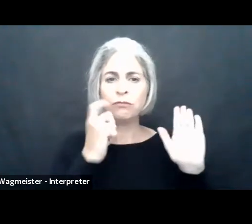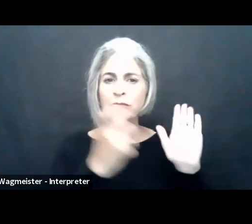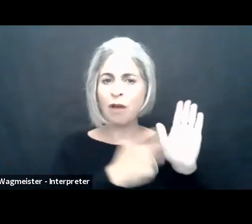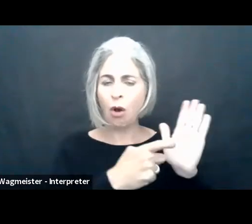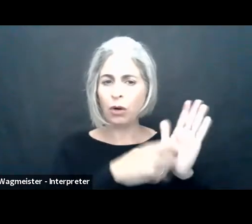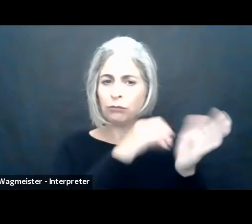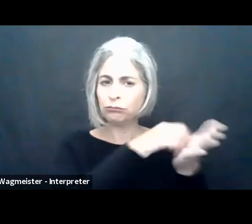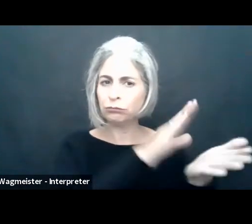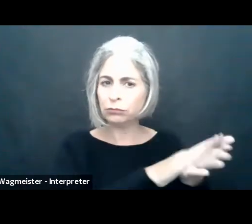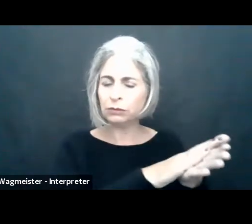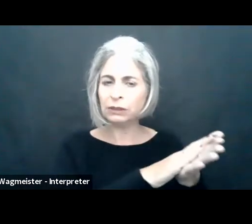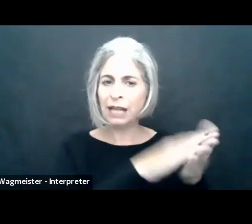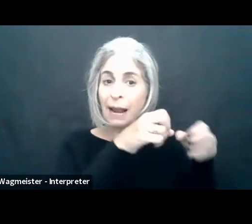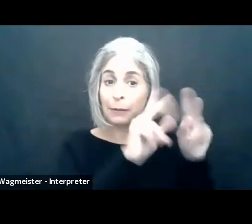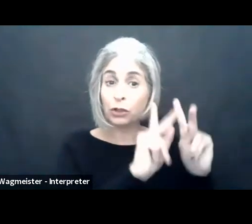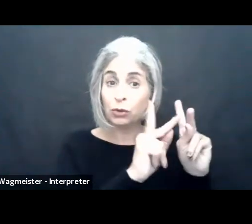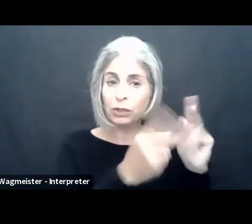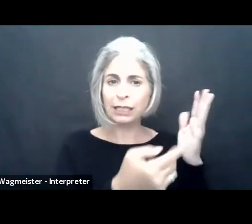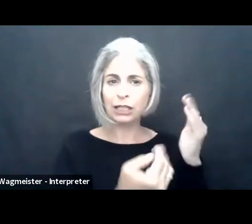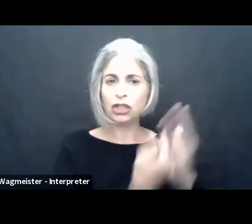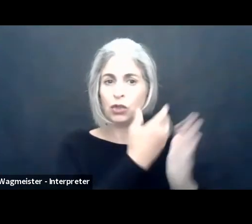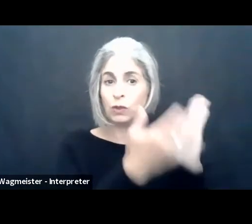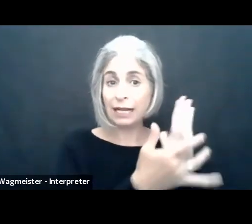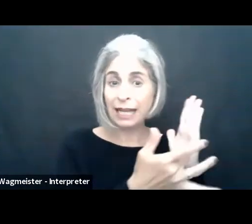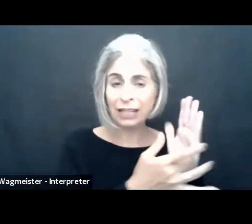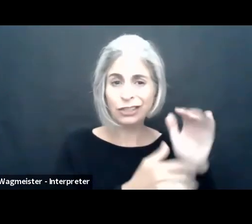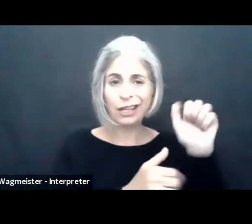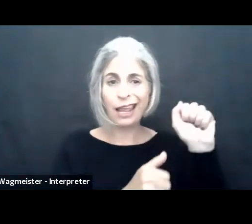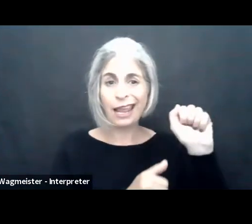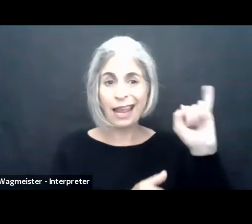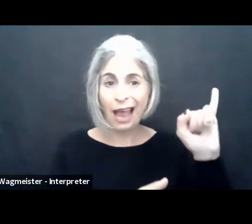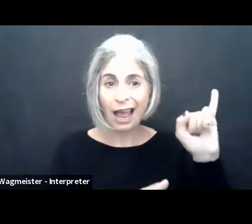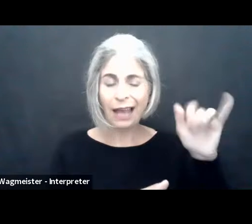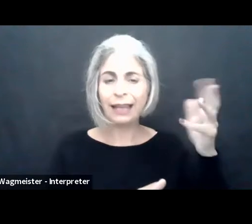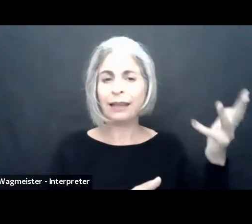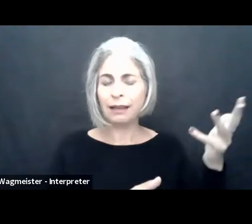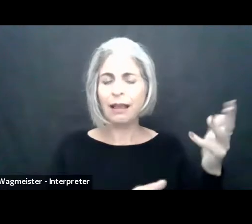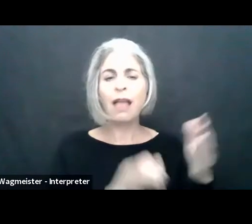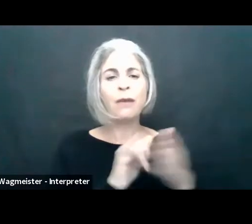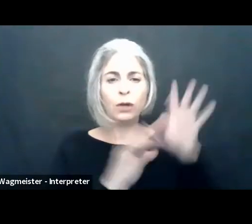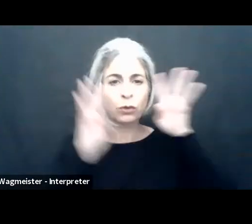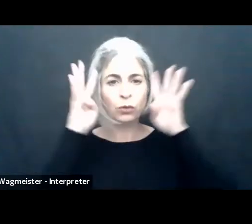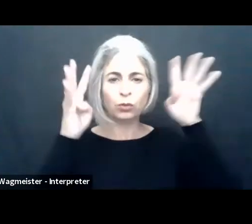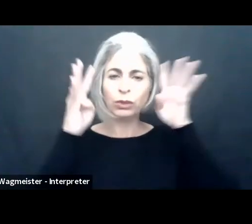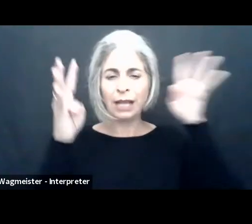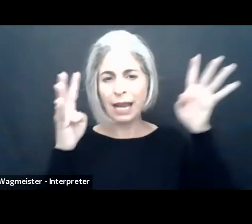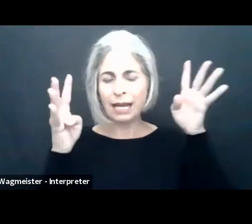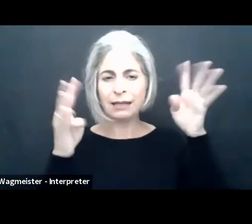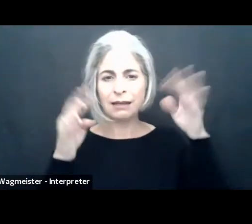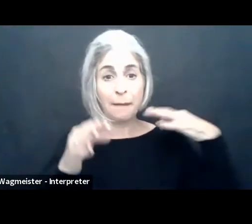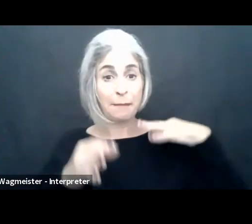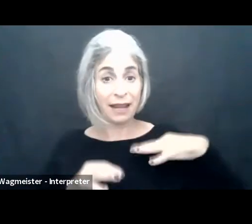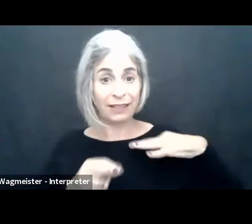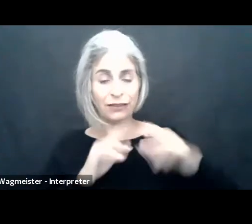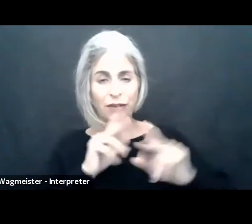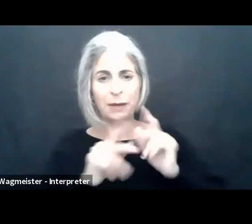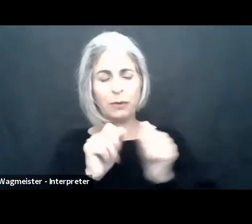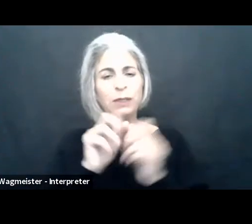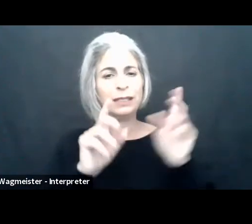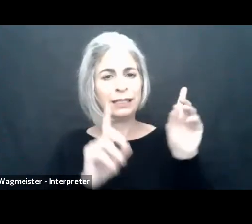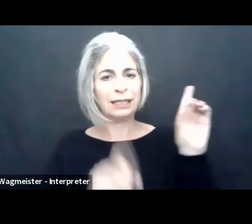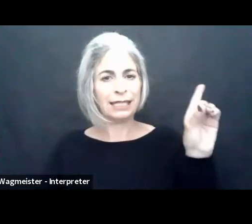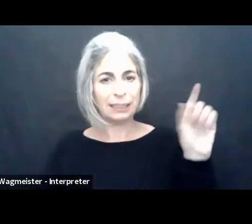new technologies like automation and artificial intelligence will create benefits for people with